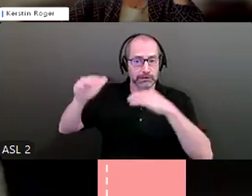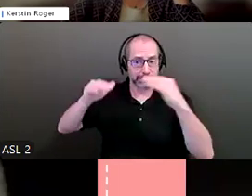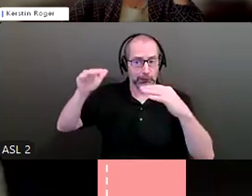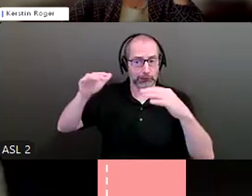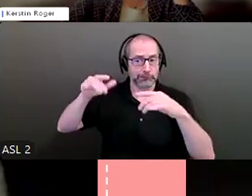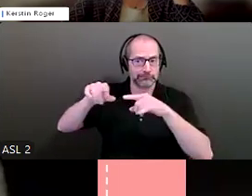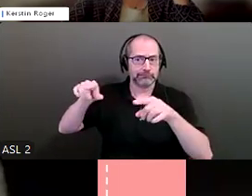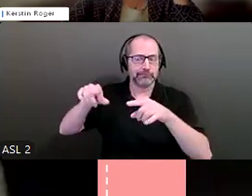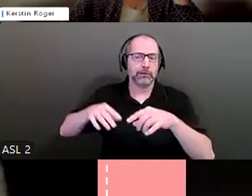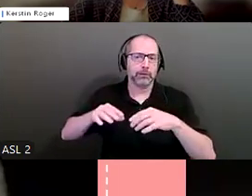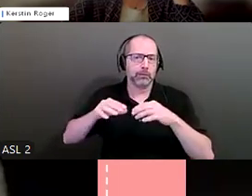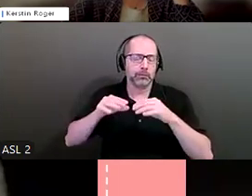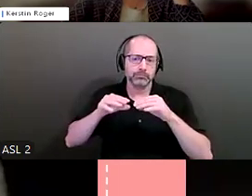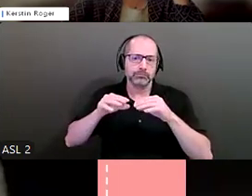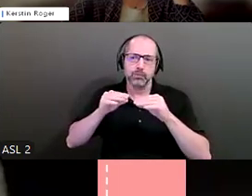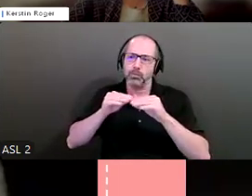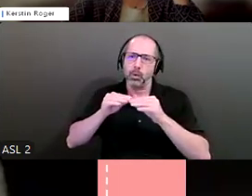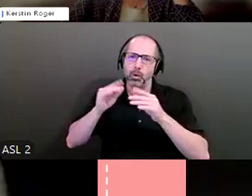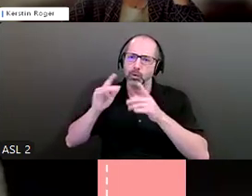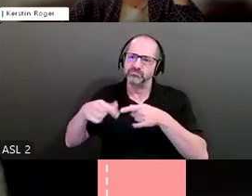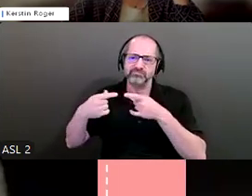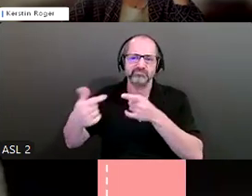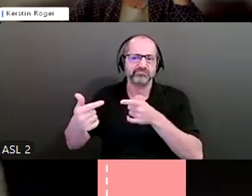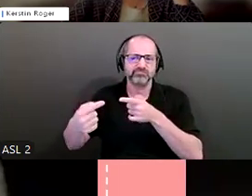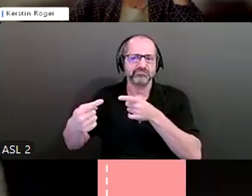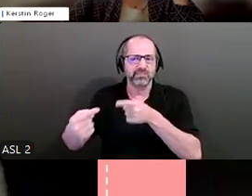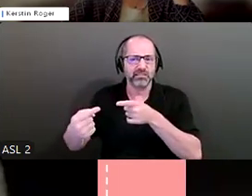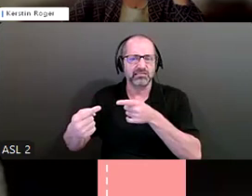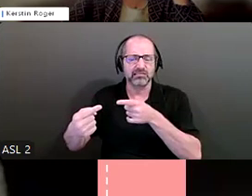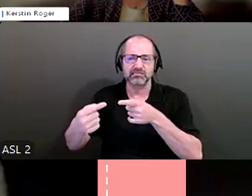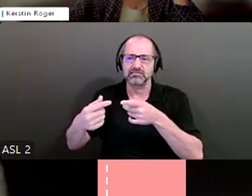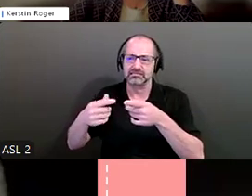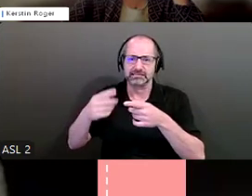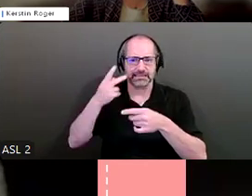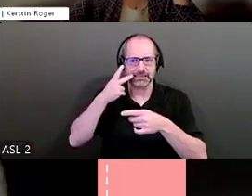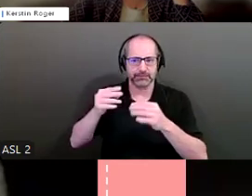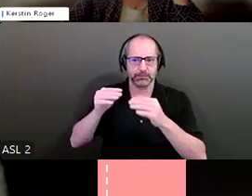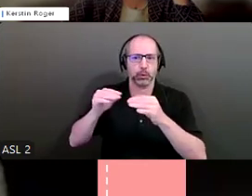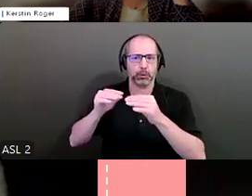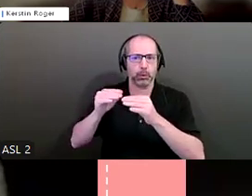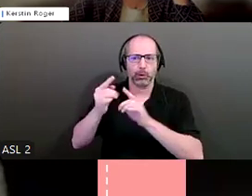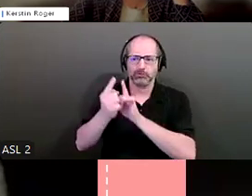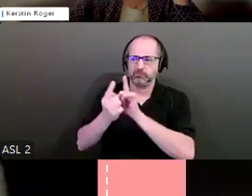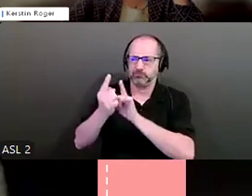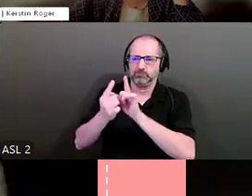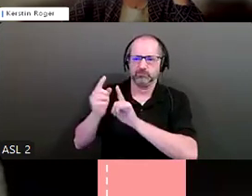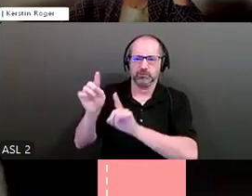additional hardships, including escalating rates of interpersonal violence and elder